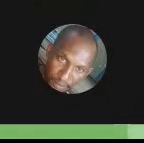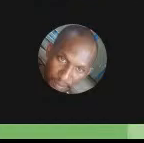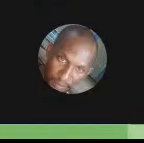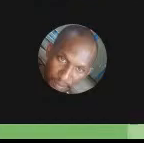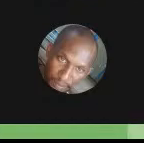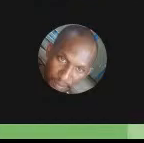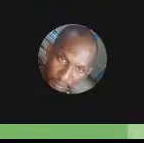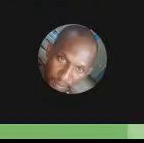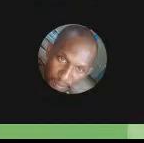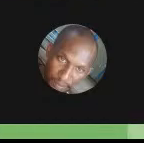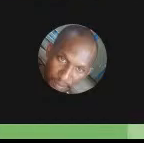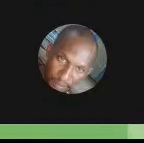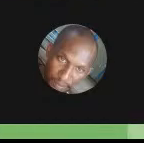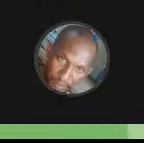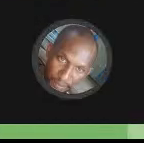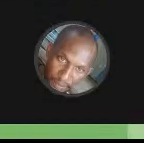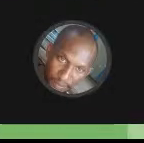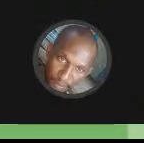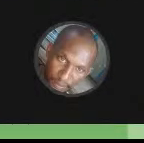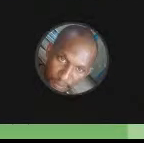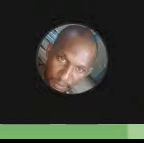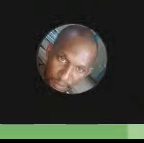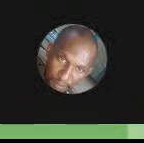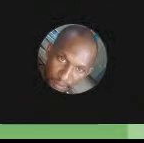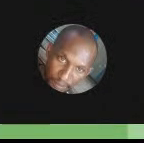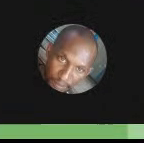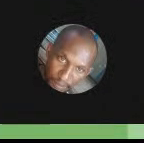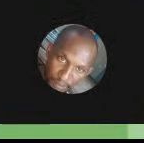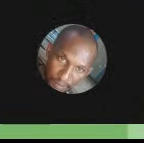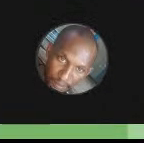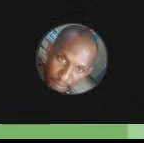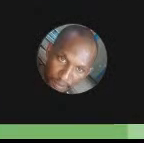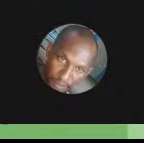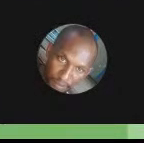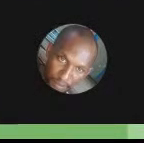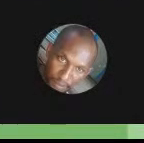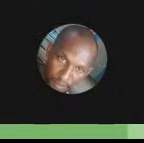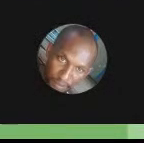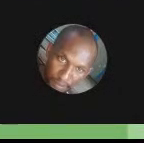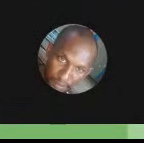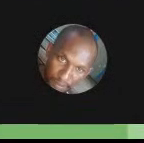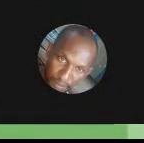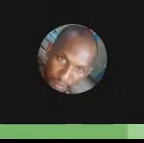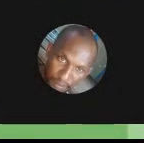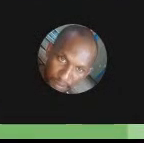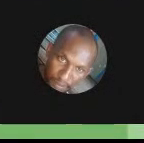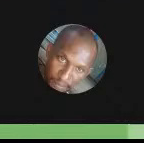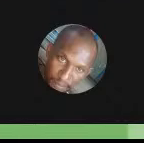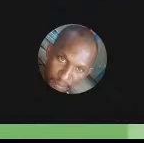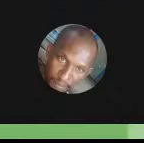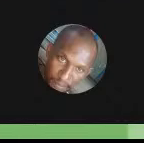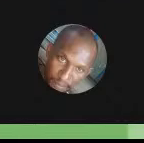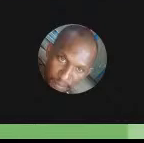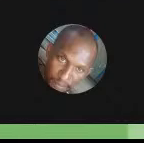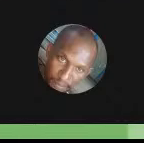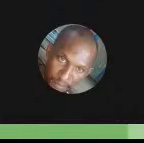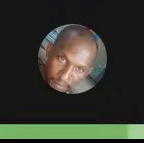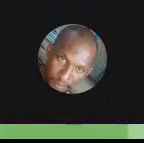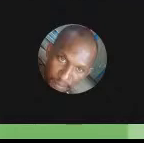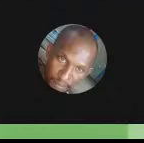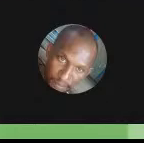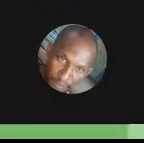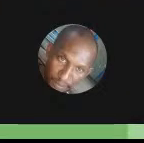where we are going to be hosted, how safe it is, and what will the